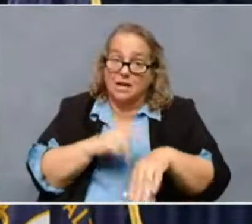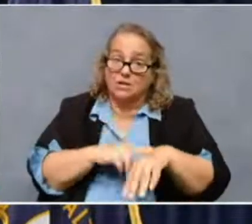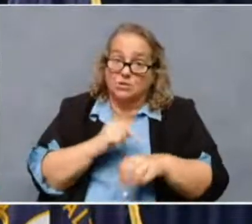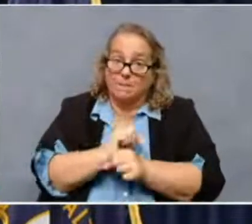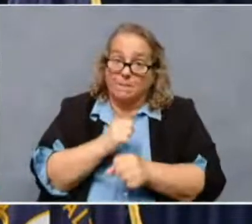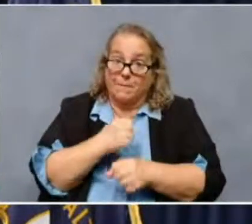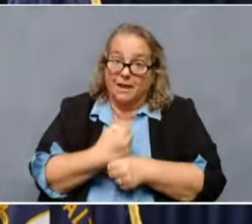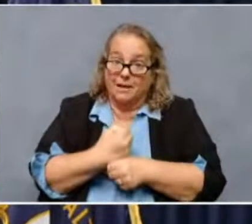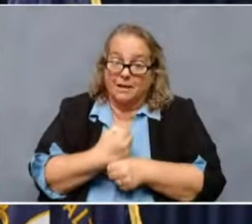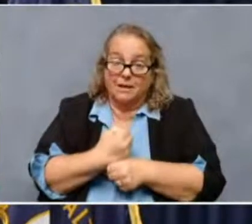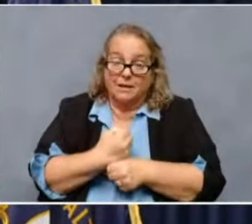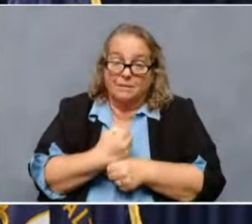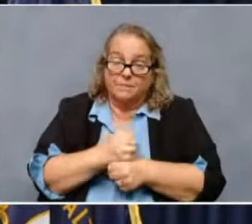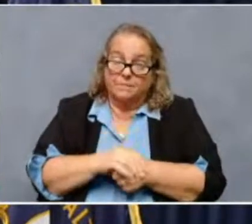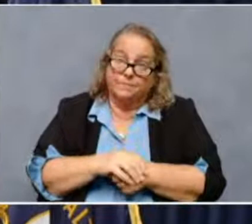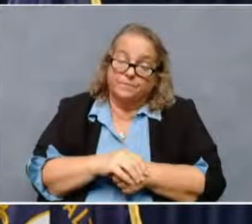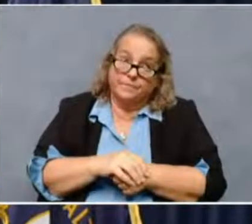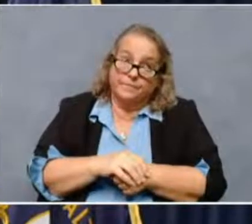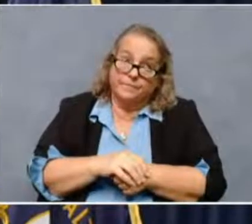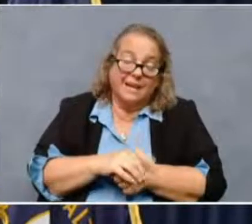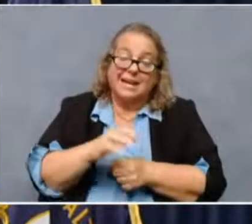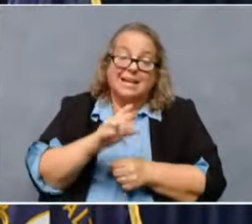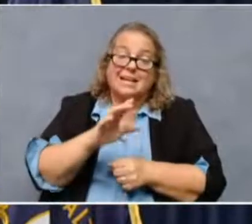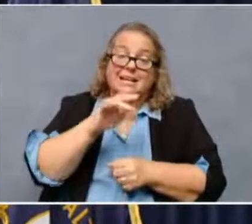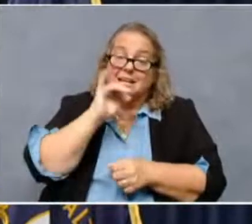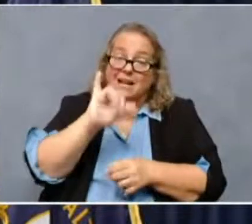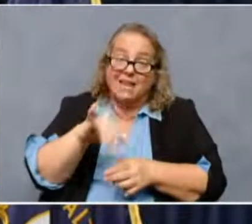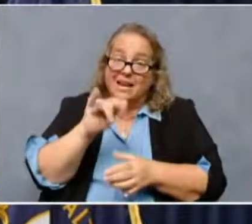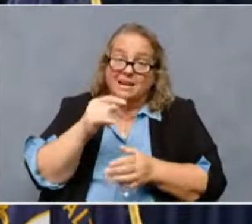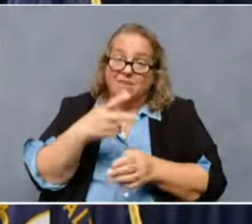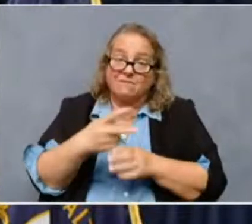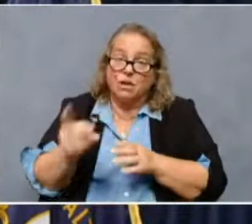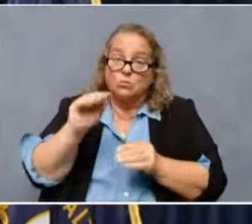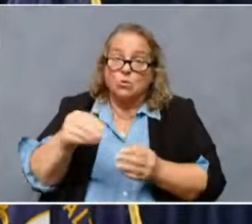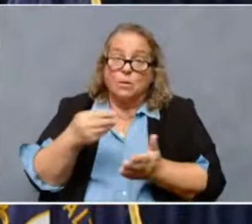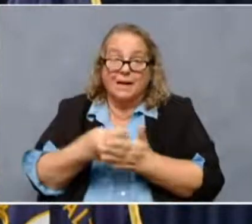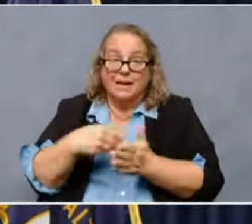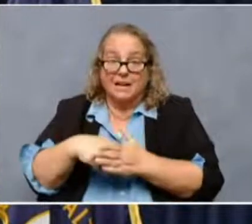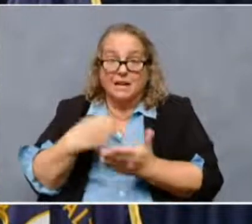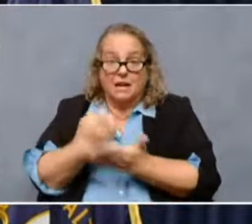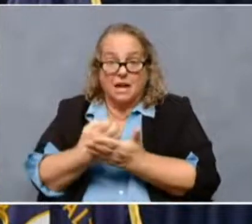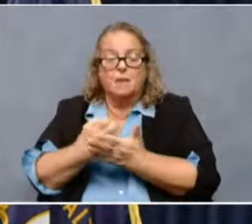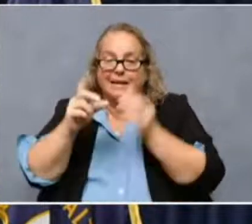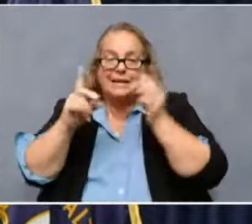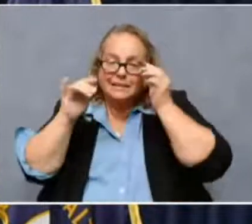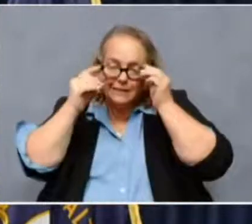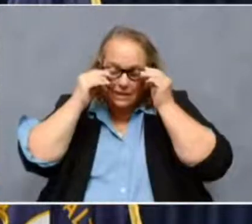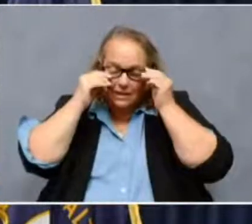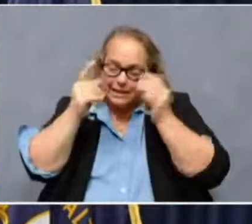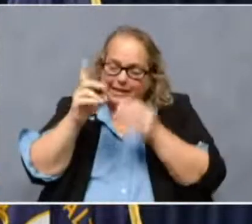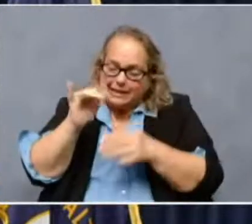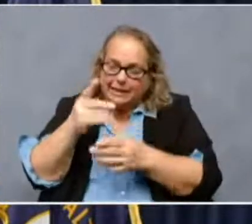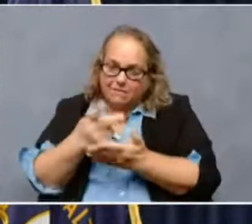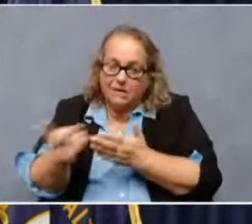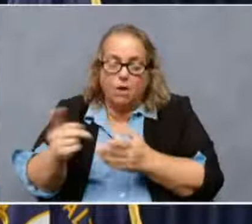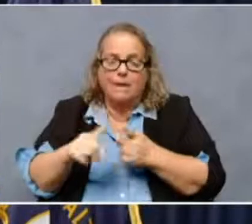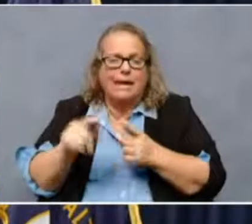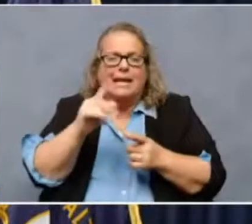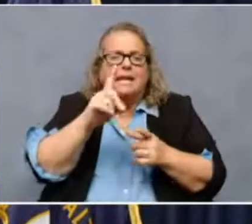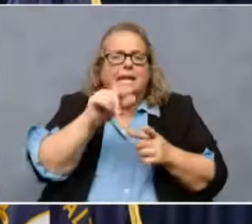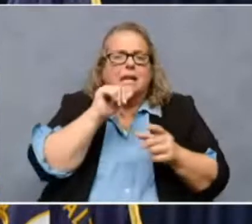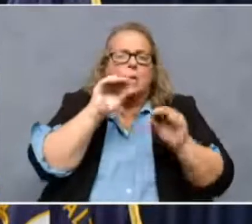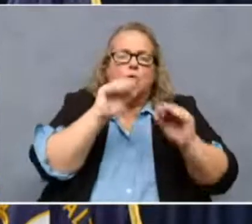it was, well, not that it failed to put money into the economy, because it did, but it didn't put money into the economy in ways that